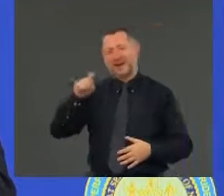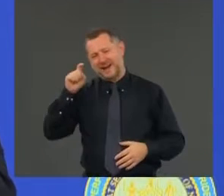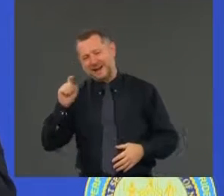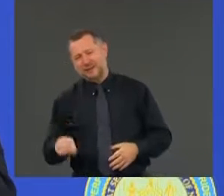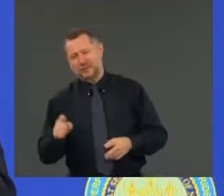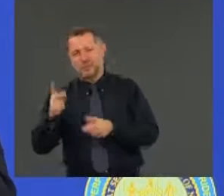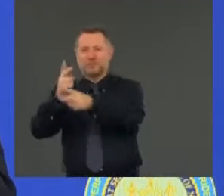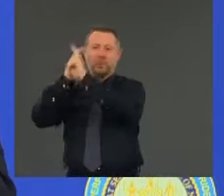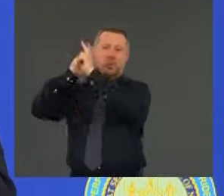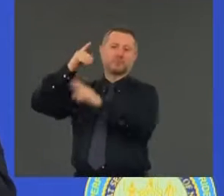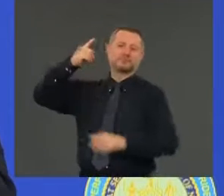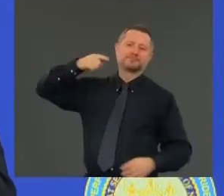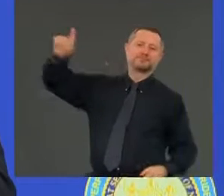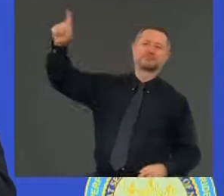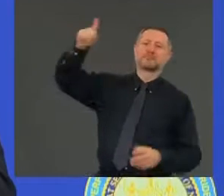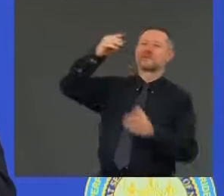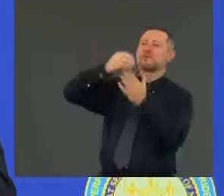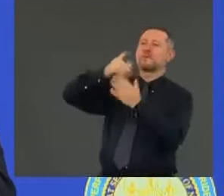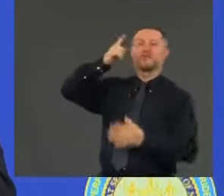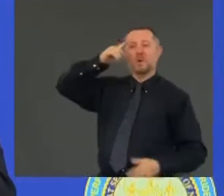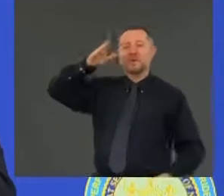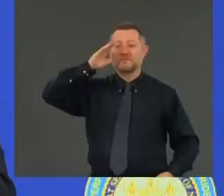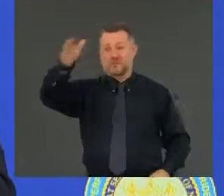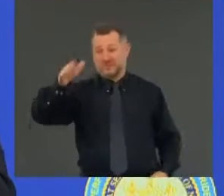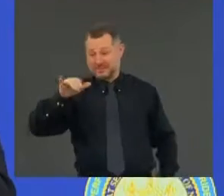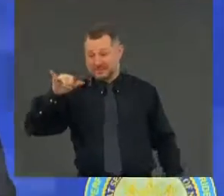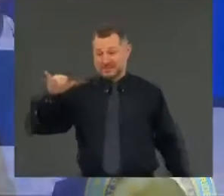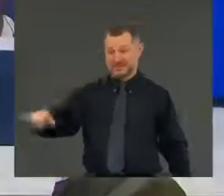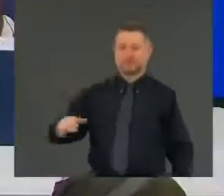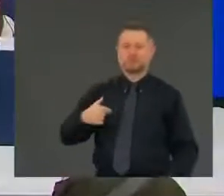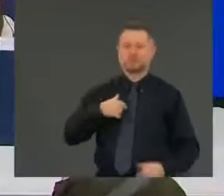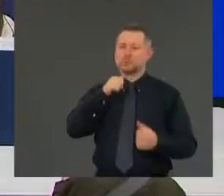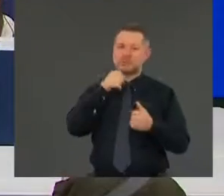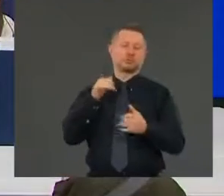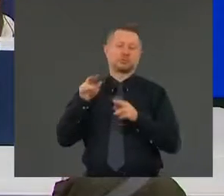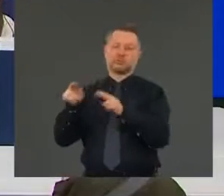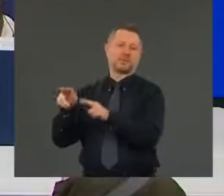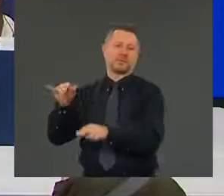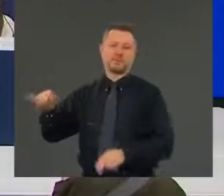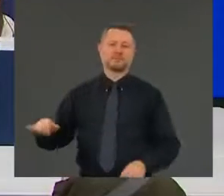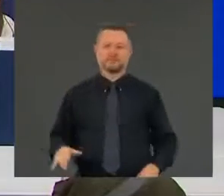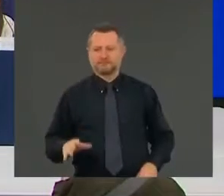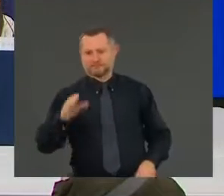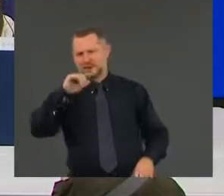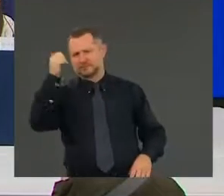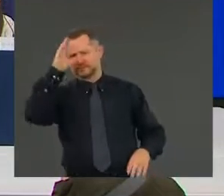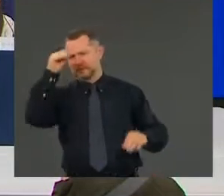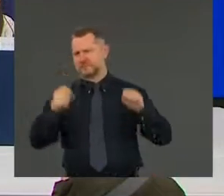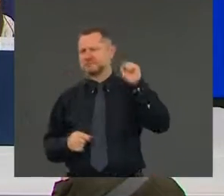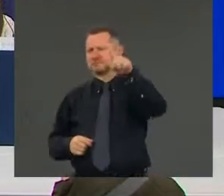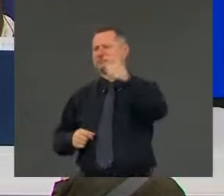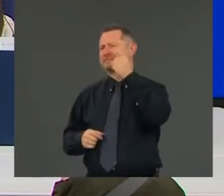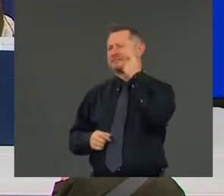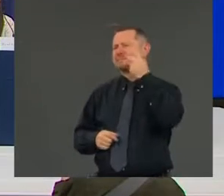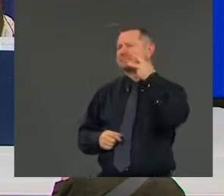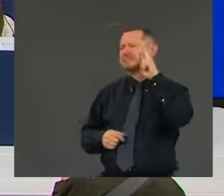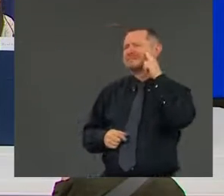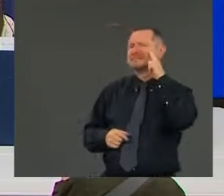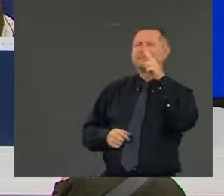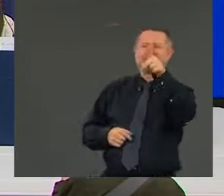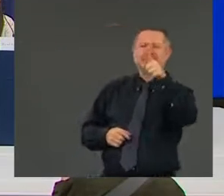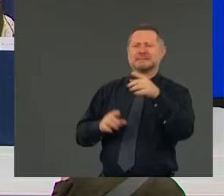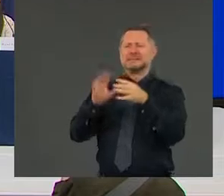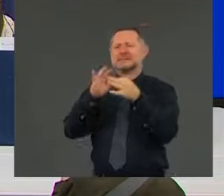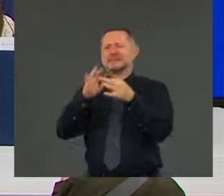mortgaging for future option scenario. You mentioned in recent days that CDC guidance changed with regard